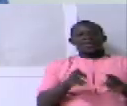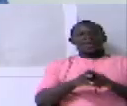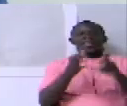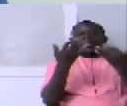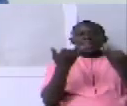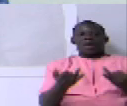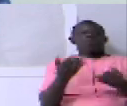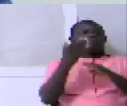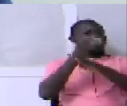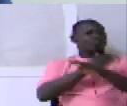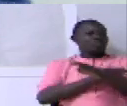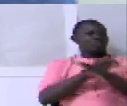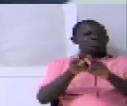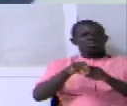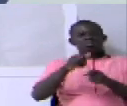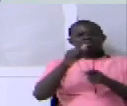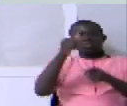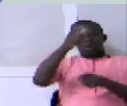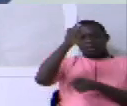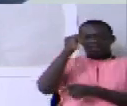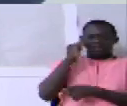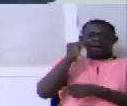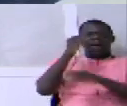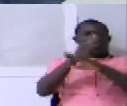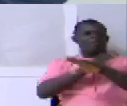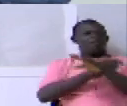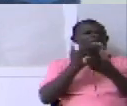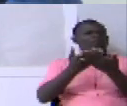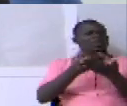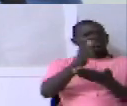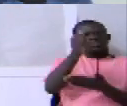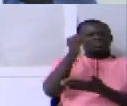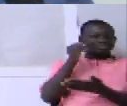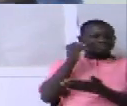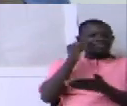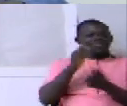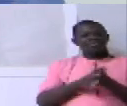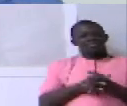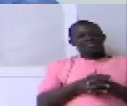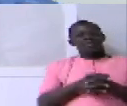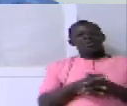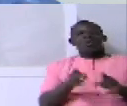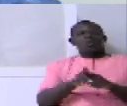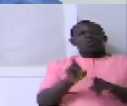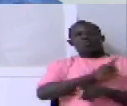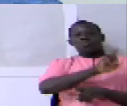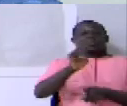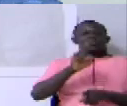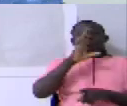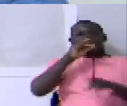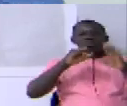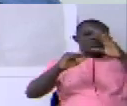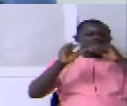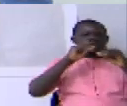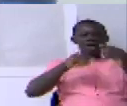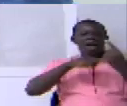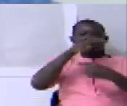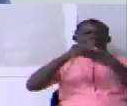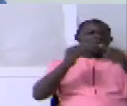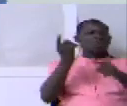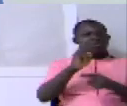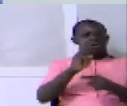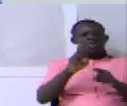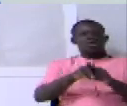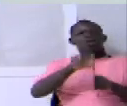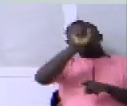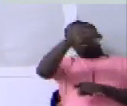Before we left off yesterday, Janimbe janjal na kununi. We were talking about your